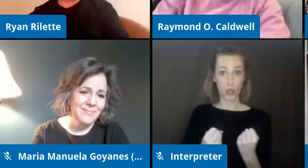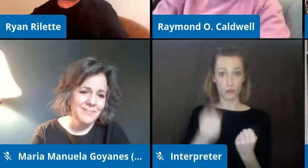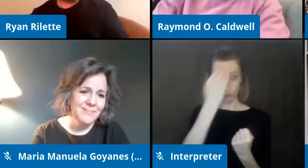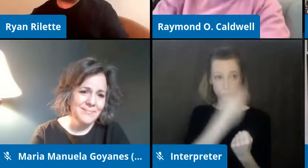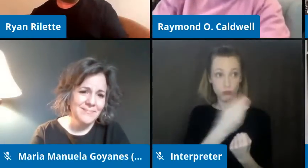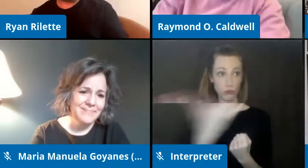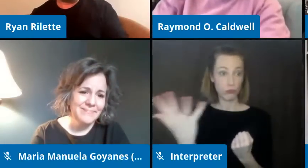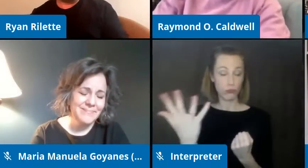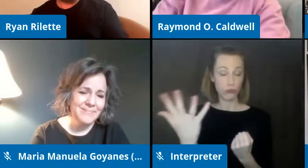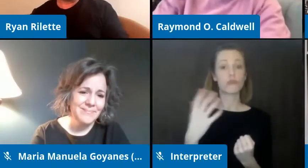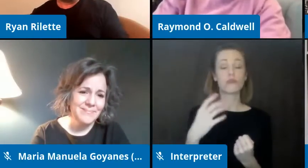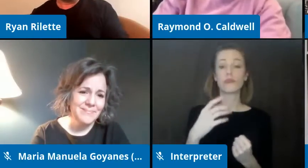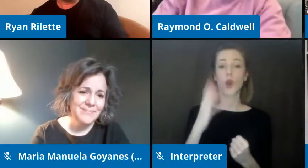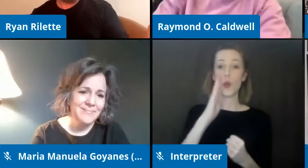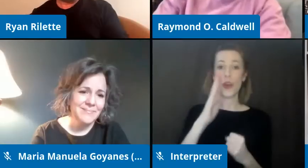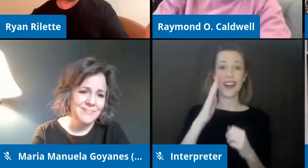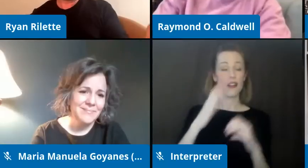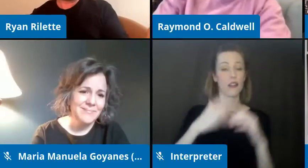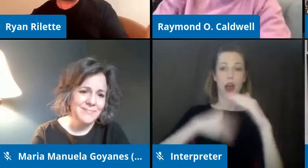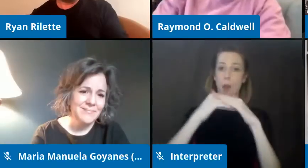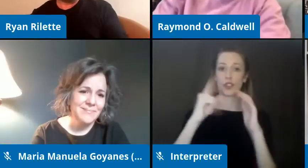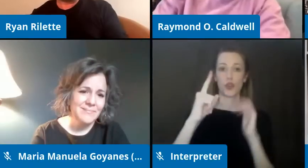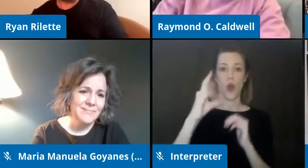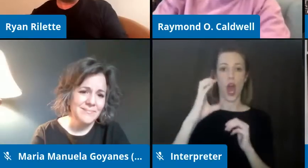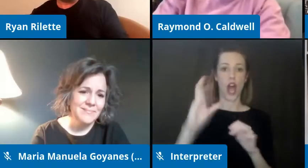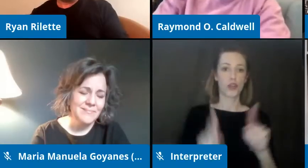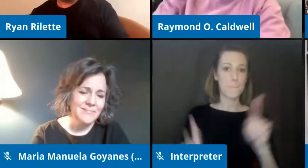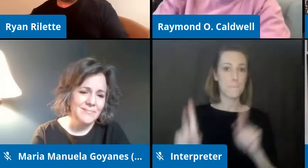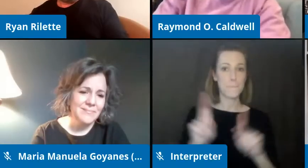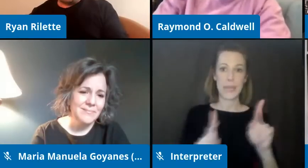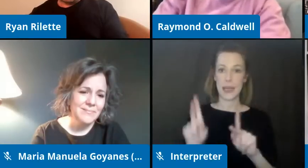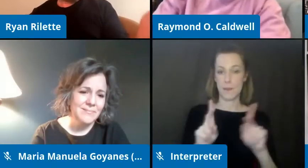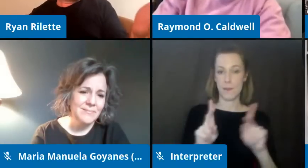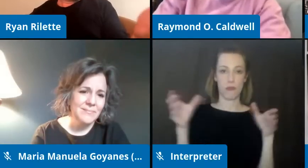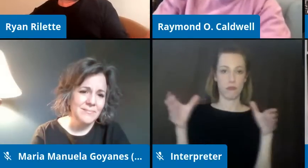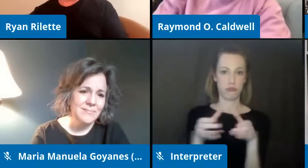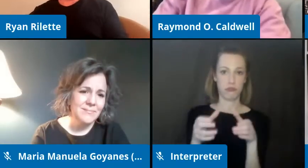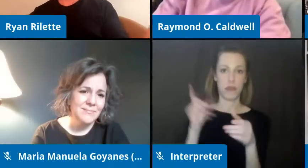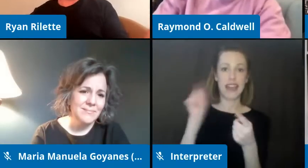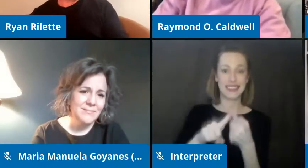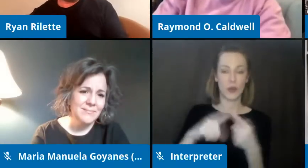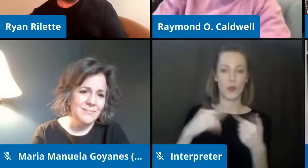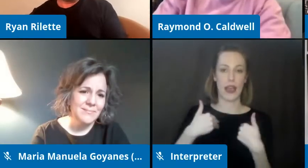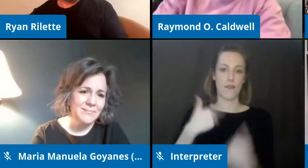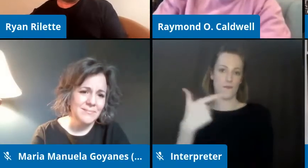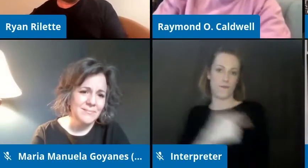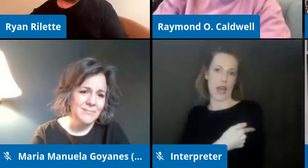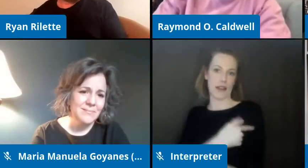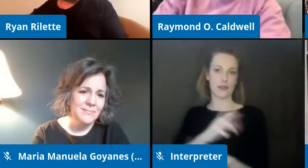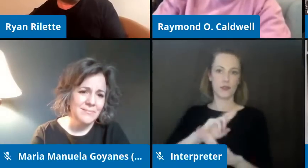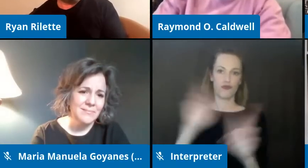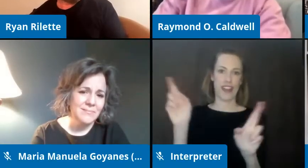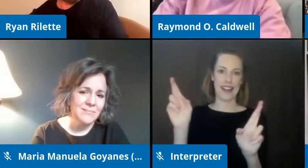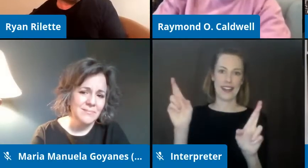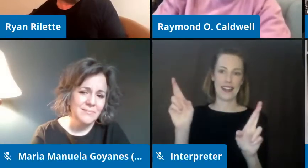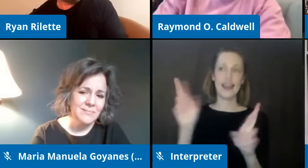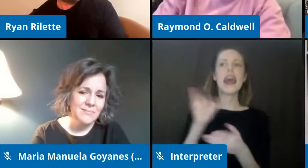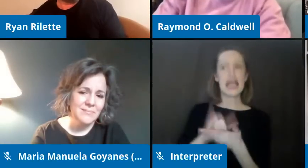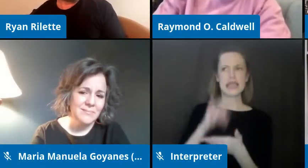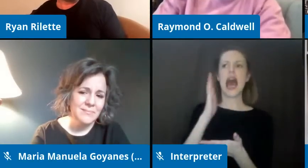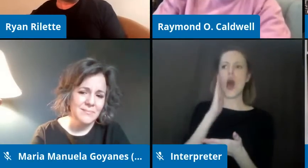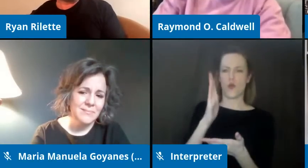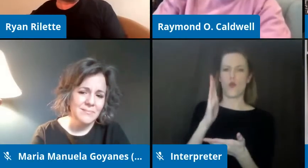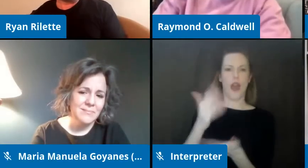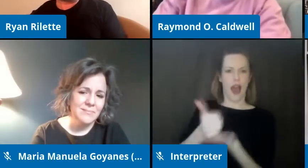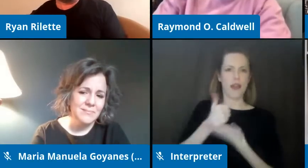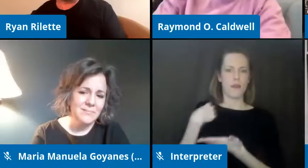over 100 people, let's say, until a vaccine is in place, that would give us some sense of how to move forward. Right now, a lot of what